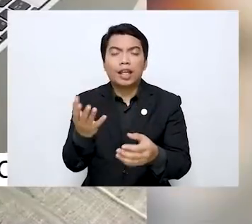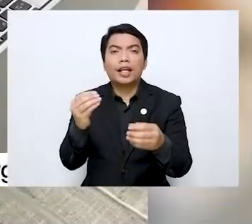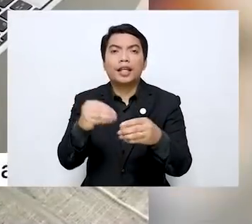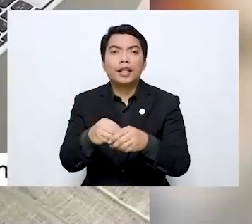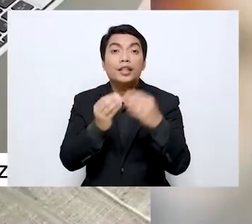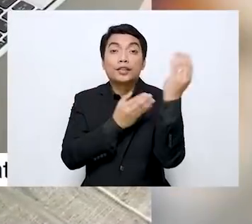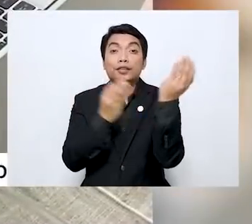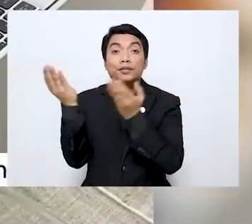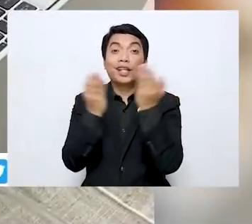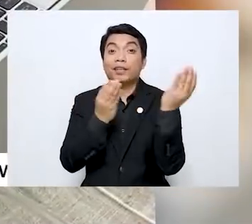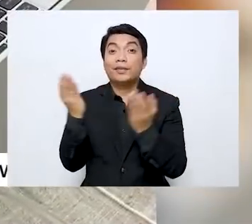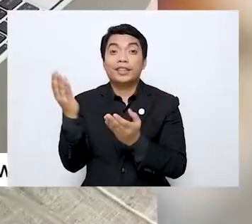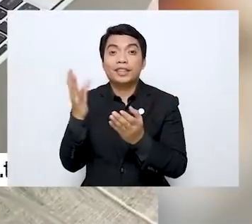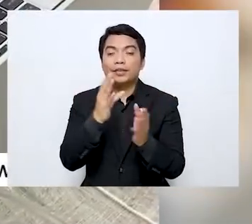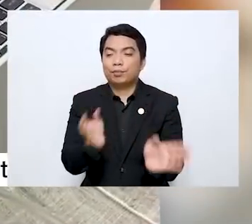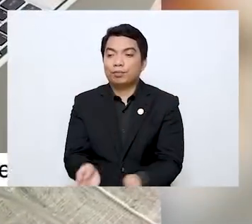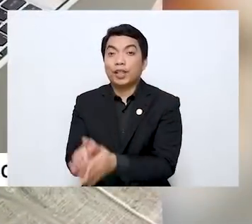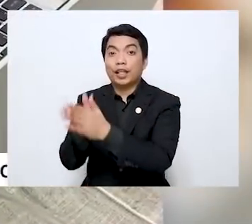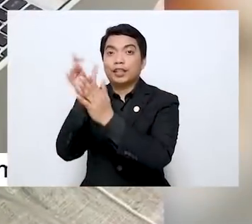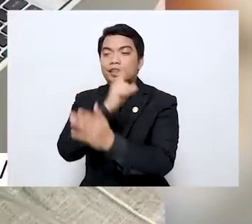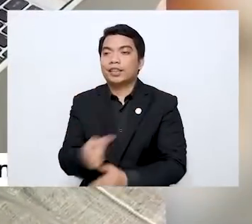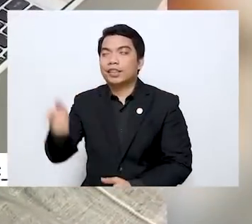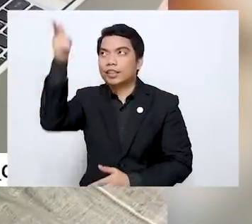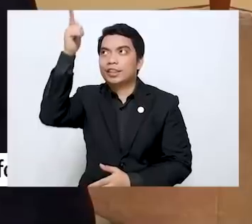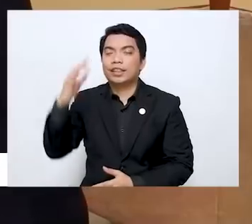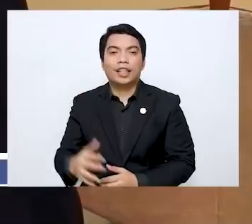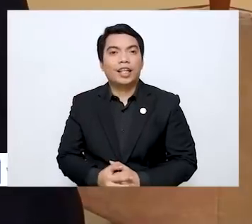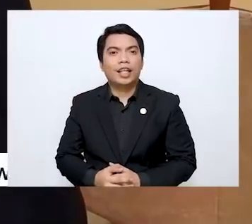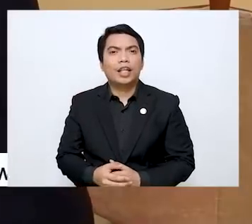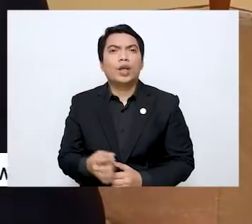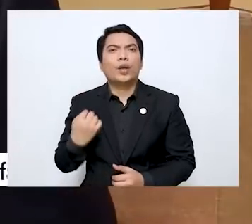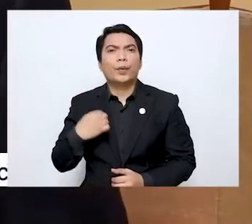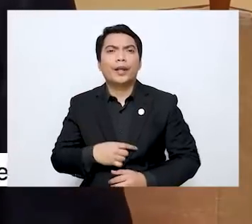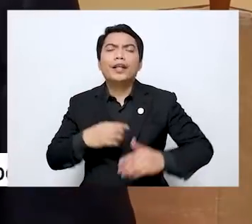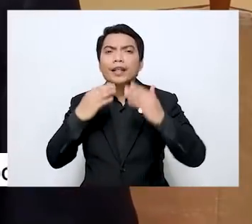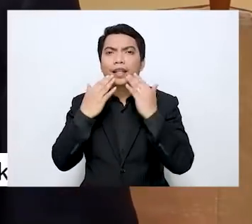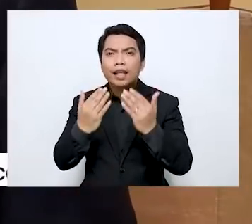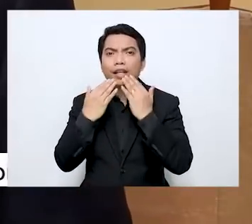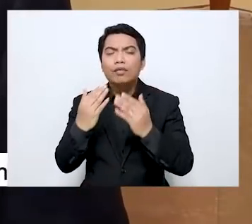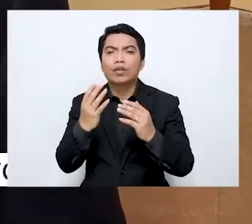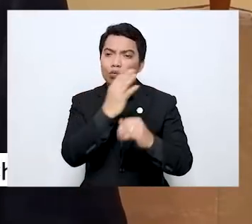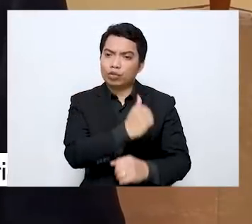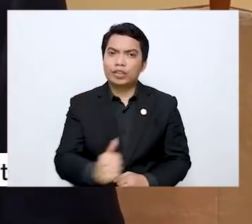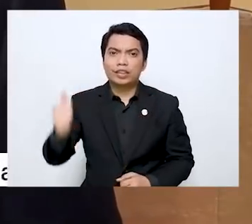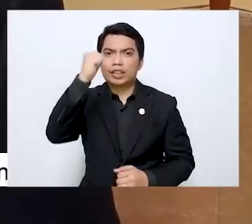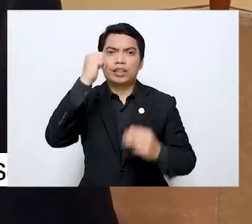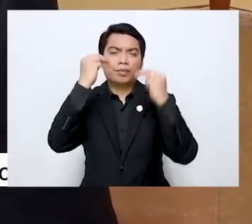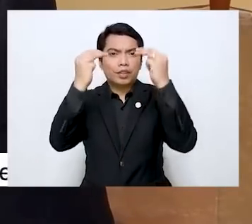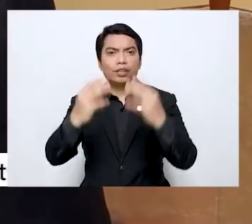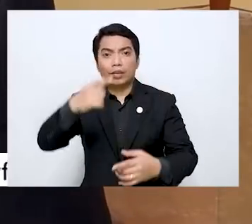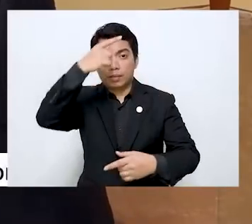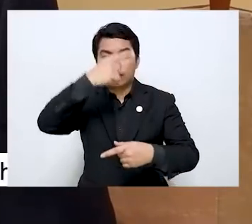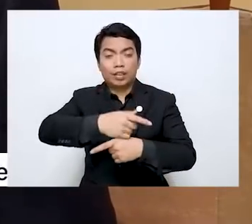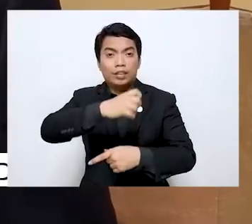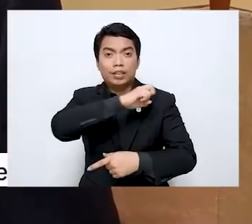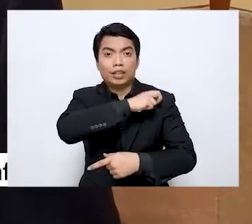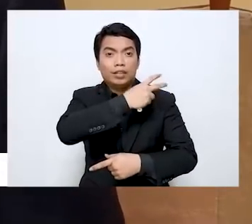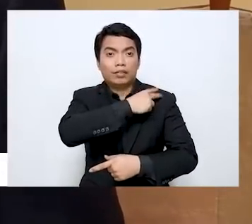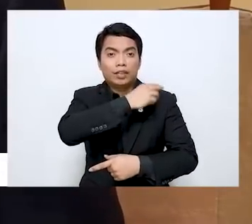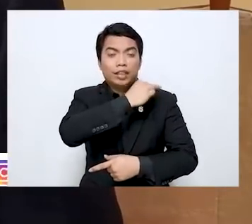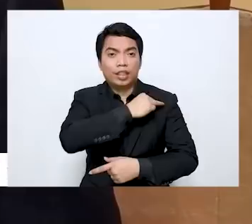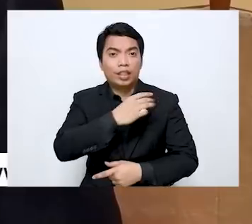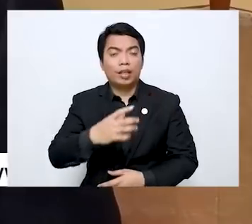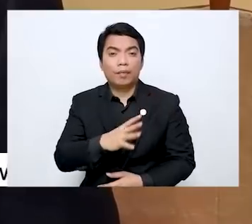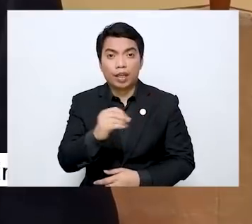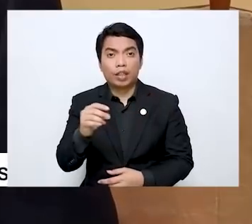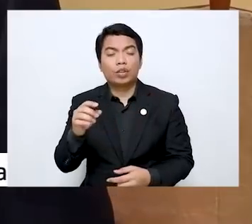our services and in praising our Almighty God. We are so grateful to our executive minister, Brother Eduardo V. Manalo,